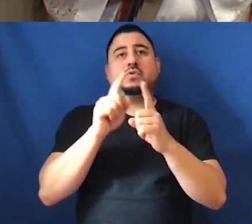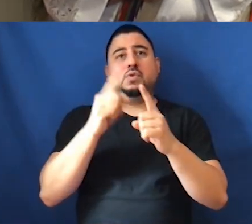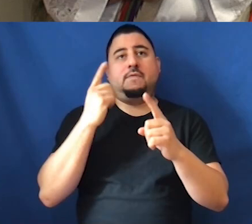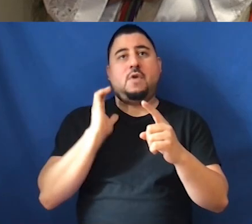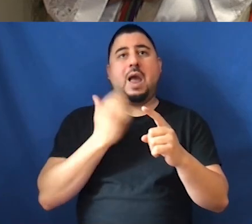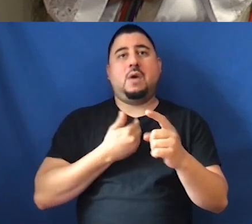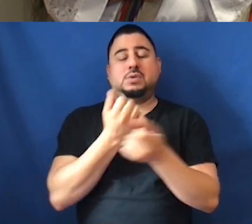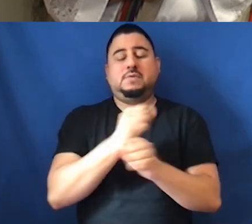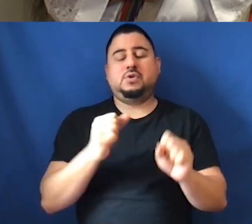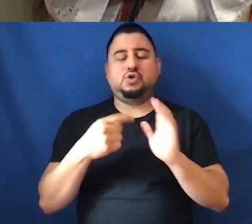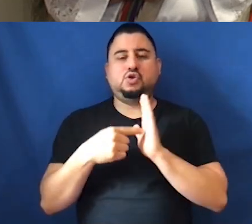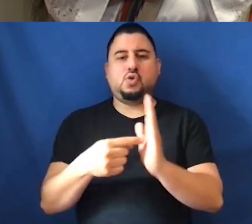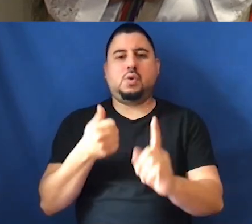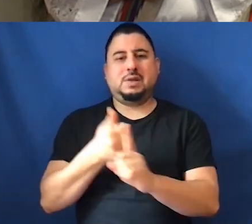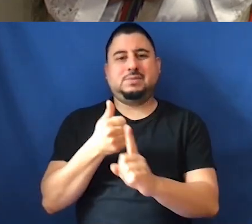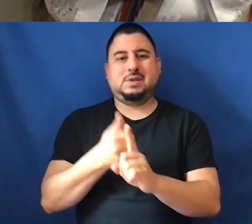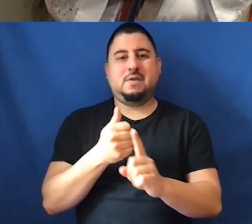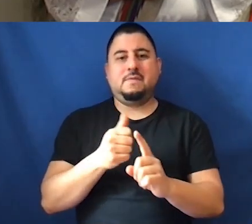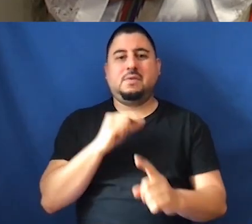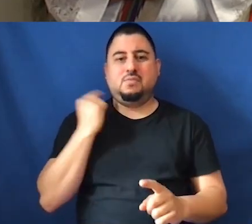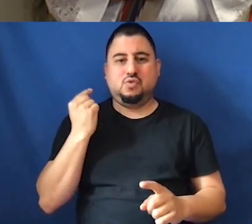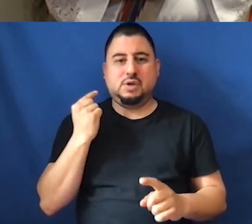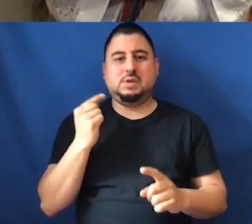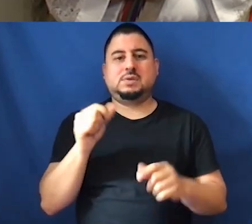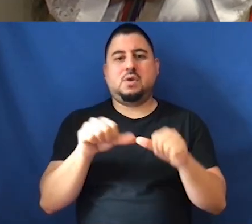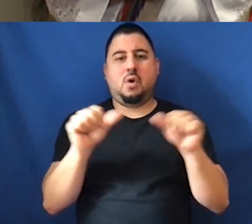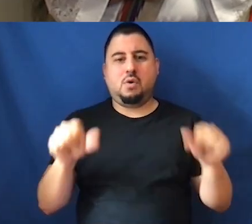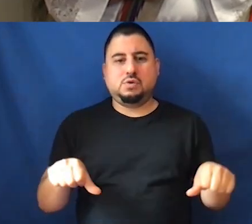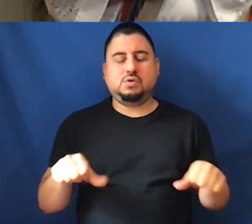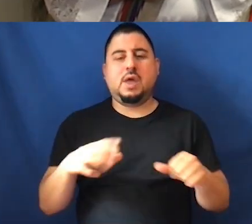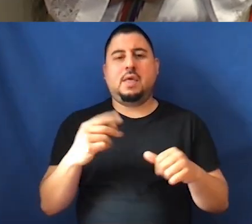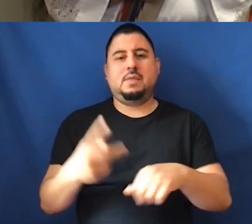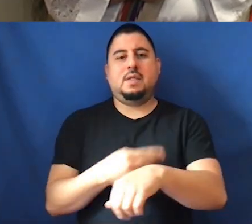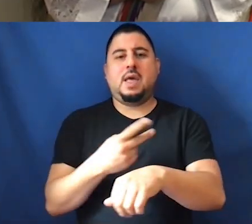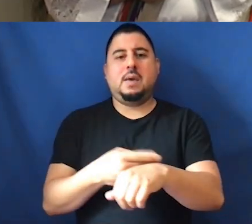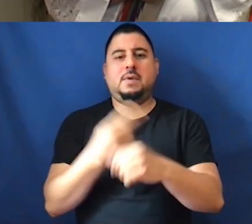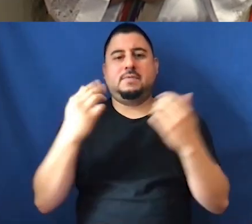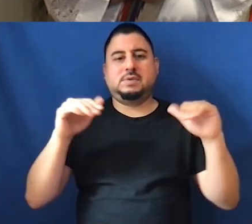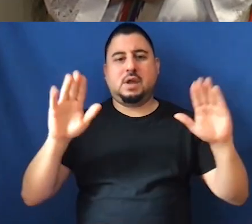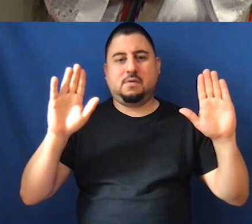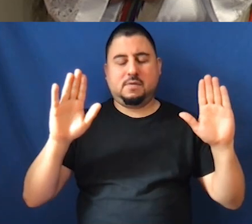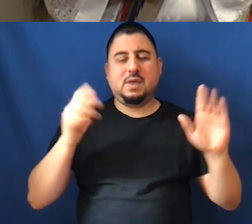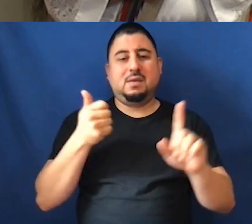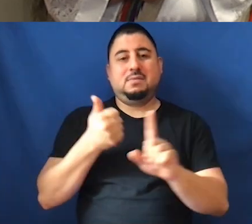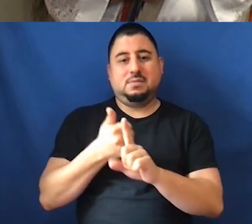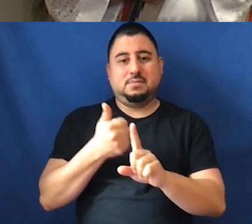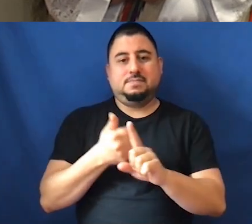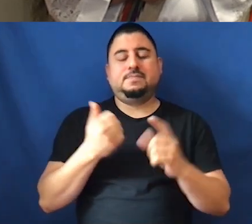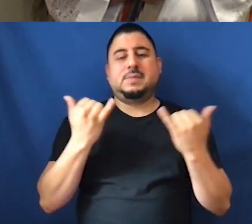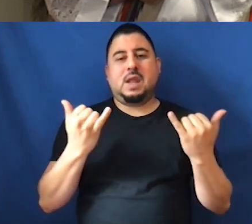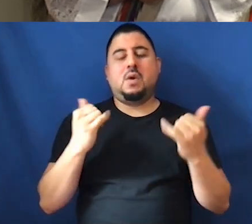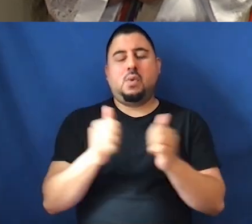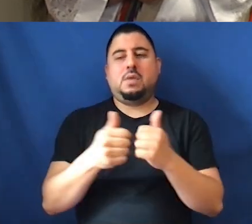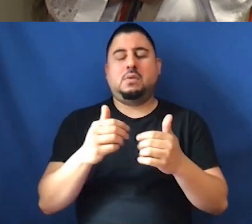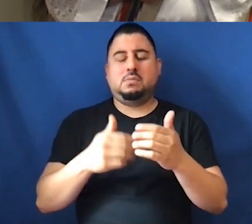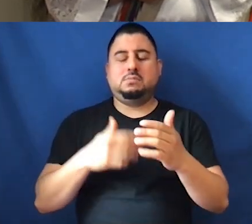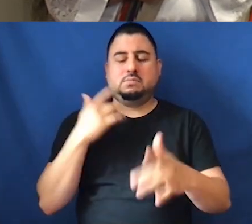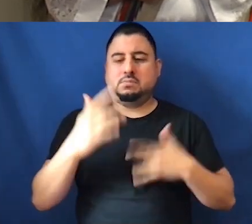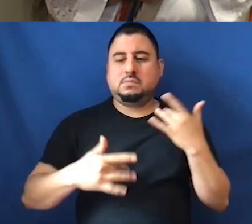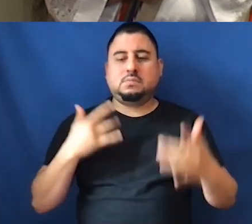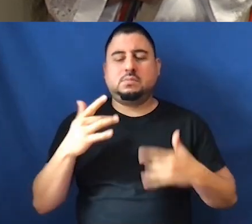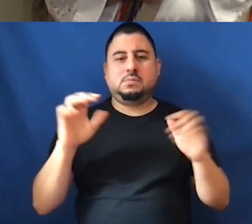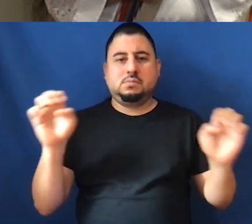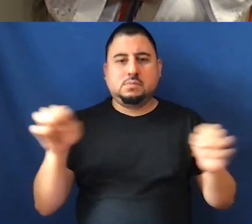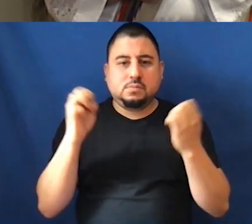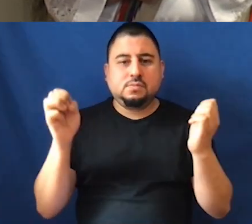salvation, showed himself, the priest, the altar, and the Lamb of Sacrifice. Therefore, overcome with paschal joy,